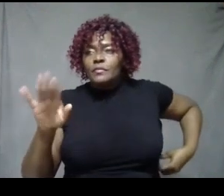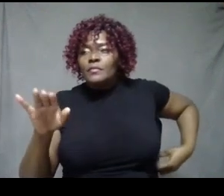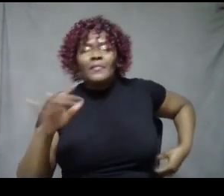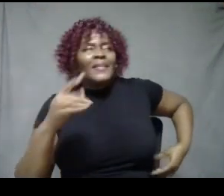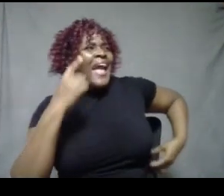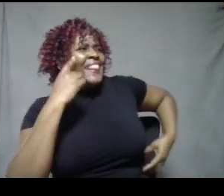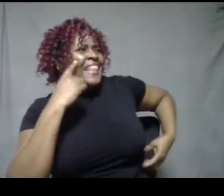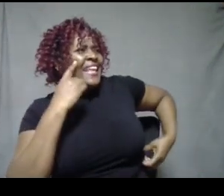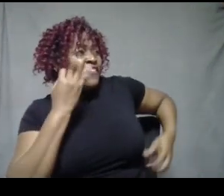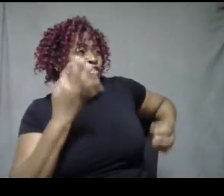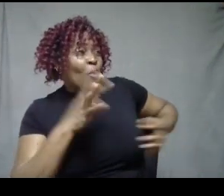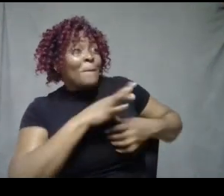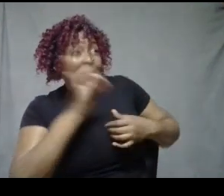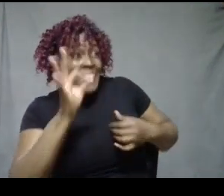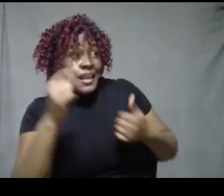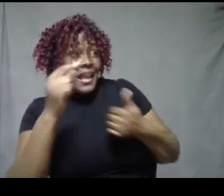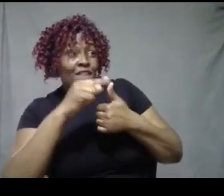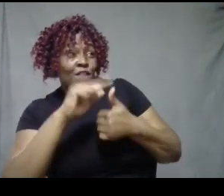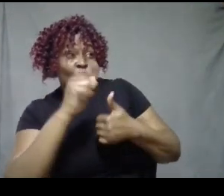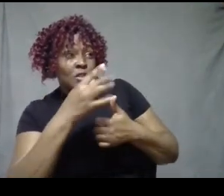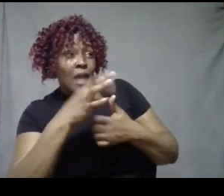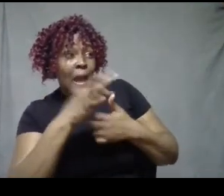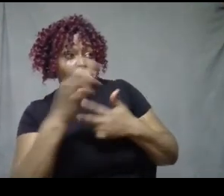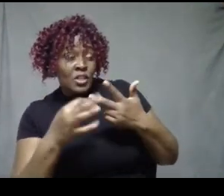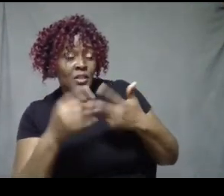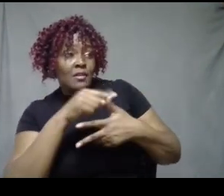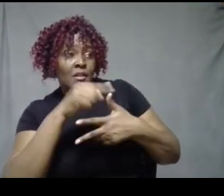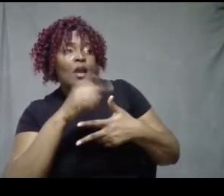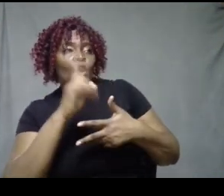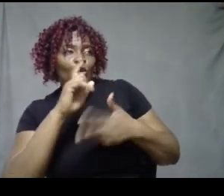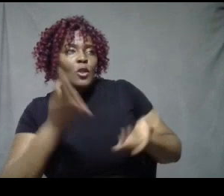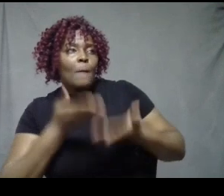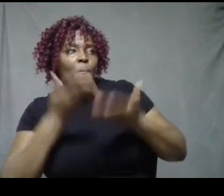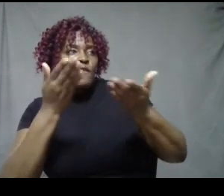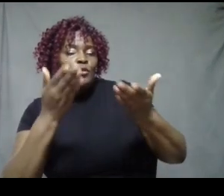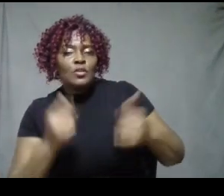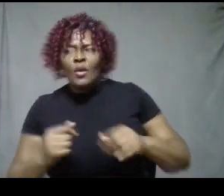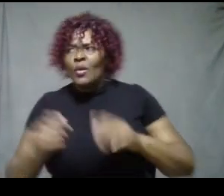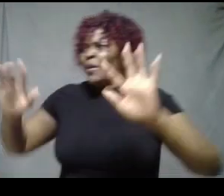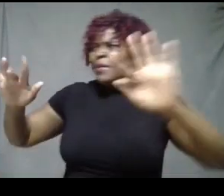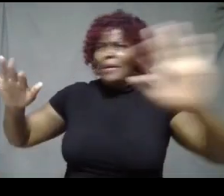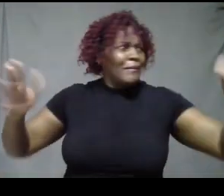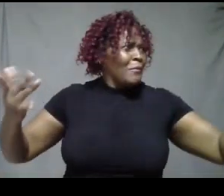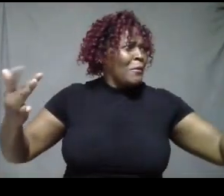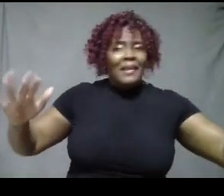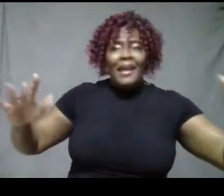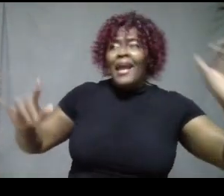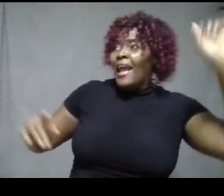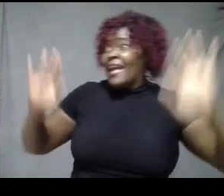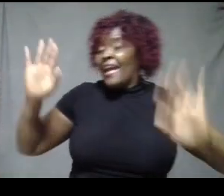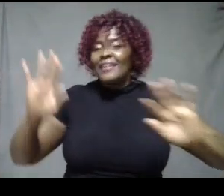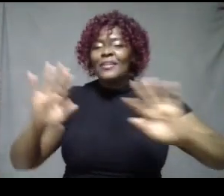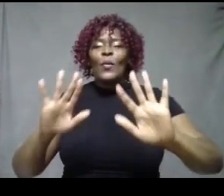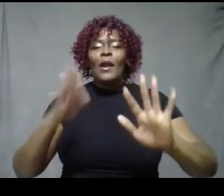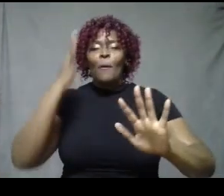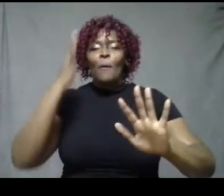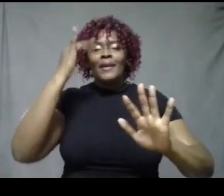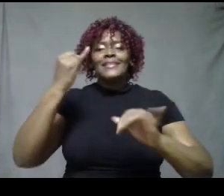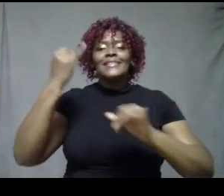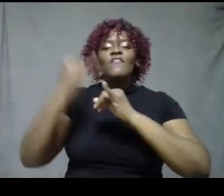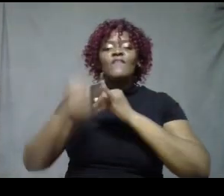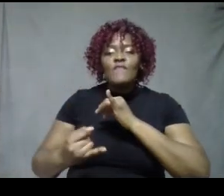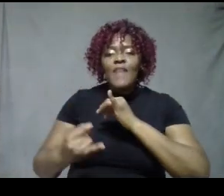motion. All right. And then we can do that. Make a motion. Comment. To approve. One second, ladies and gentlemen. Okay, go ahead. Because it's a final action